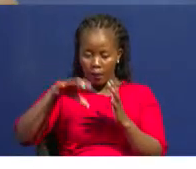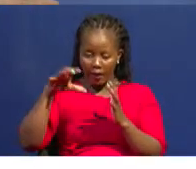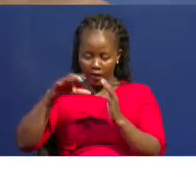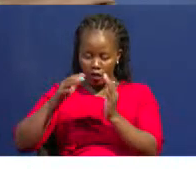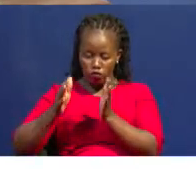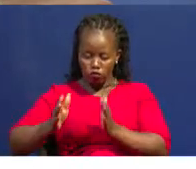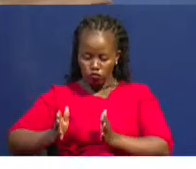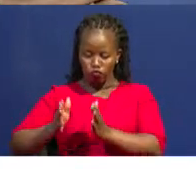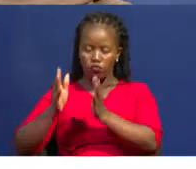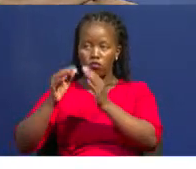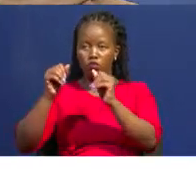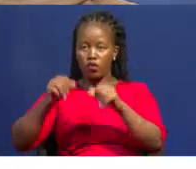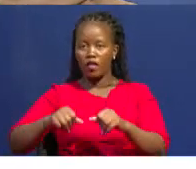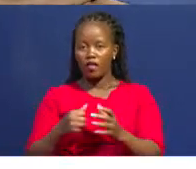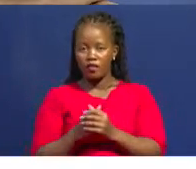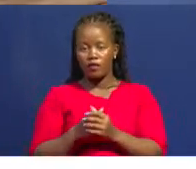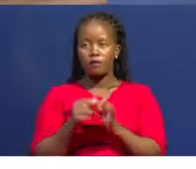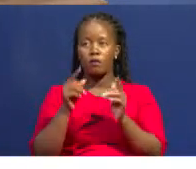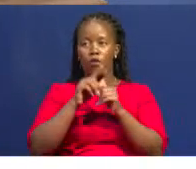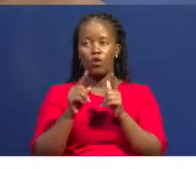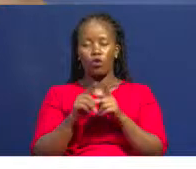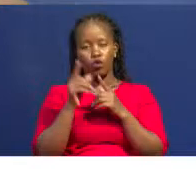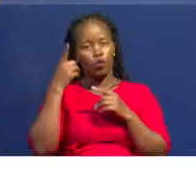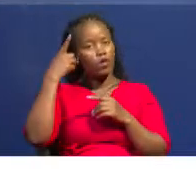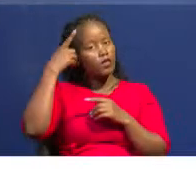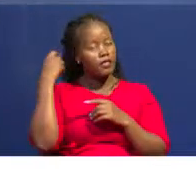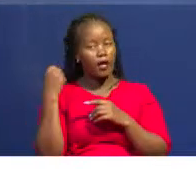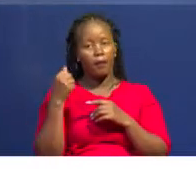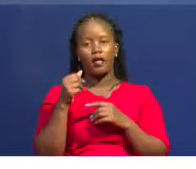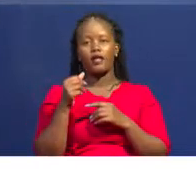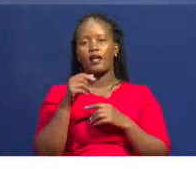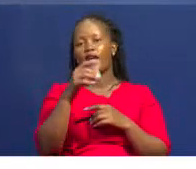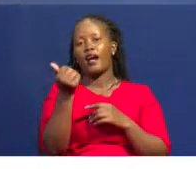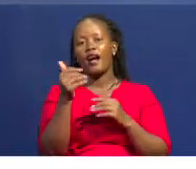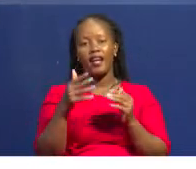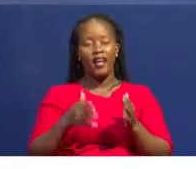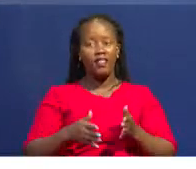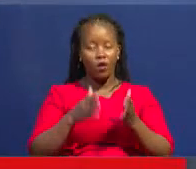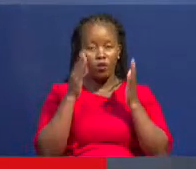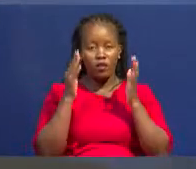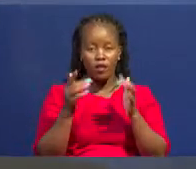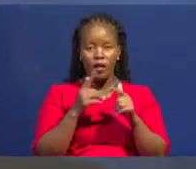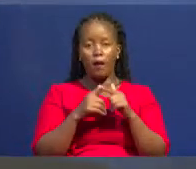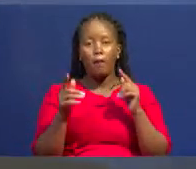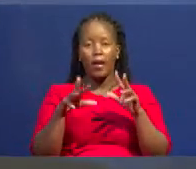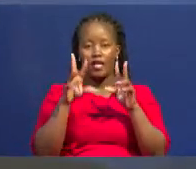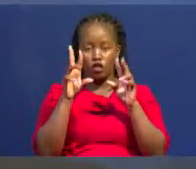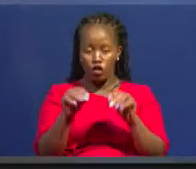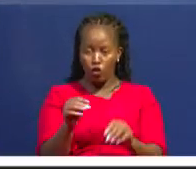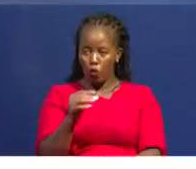ahead, they tarmac Kagudo Road, even a single stage,